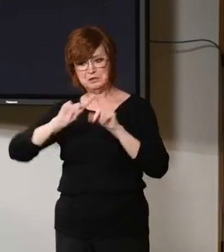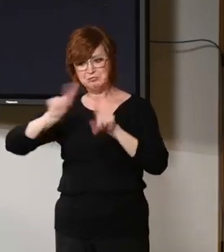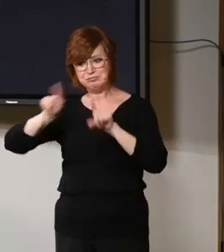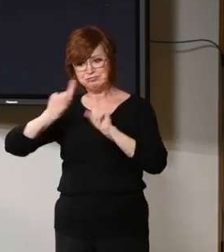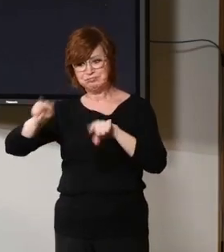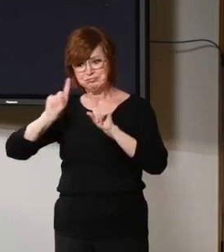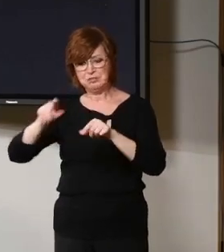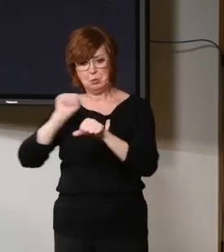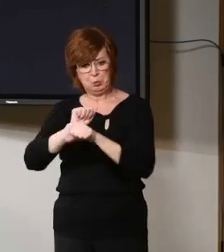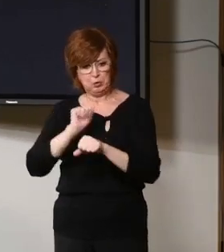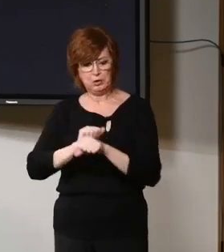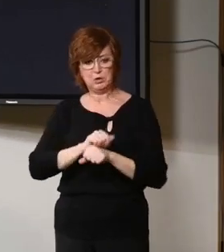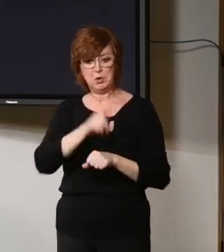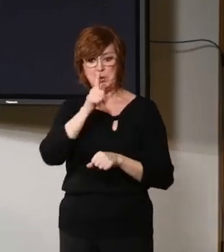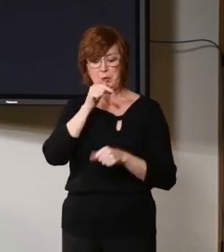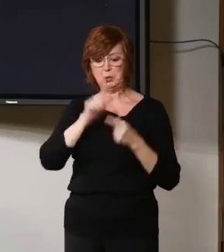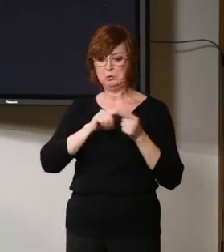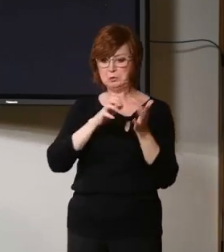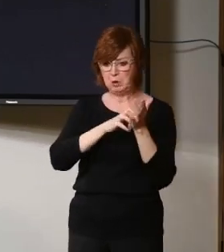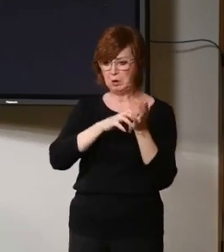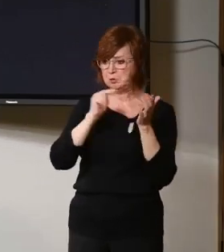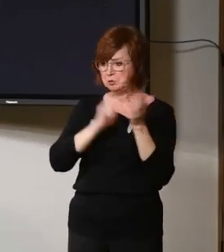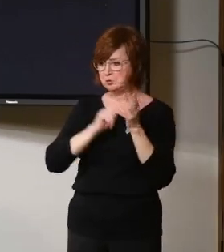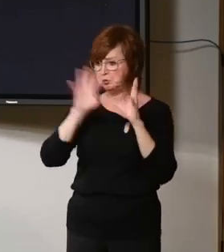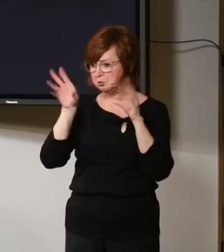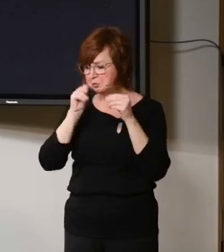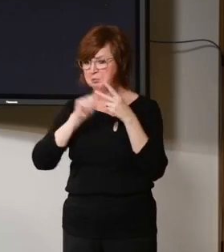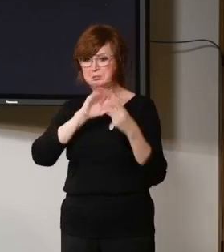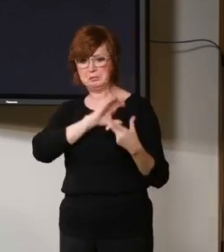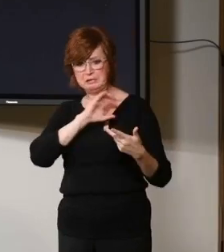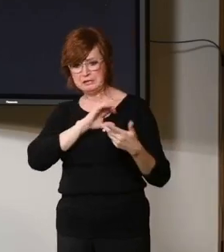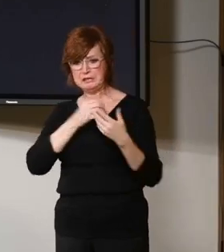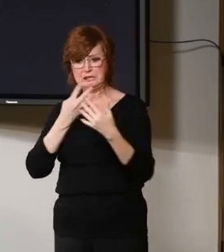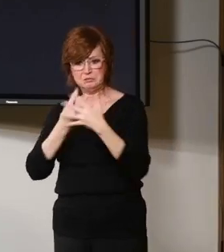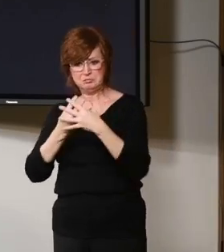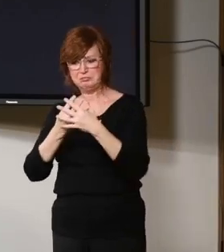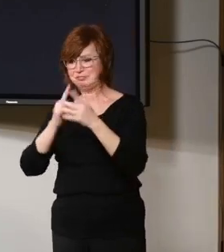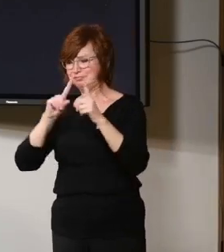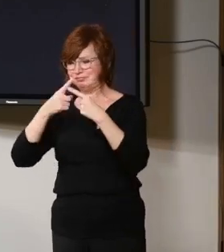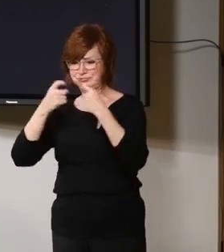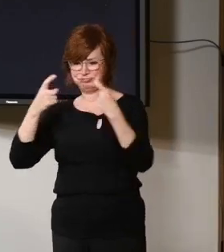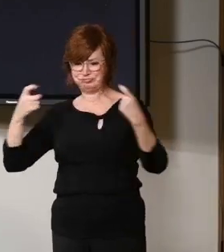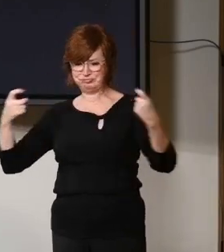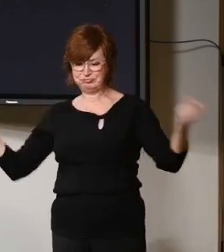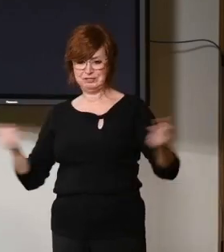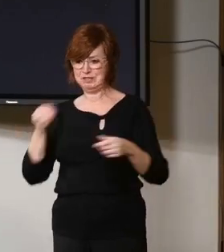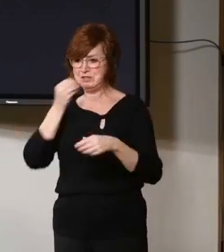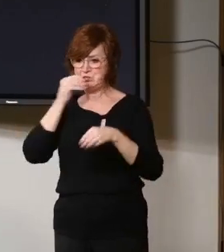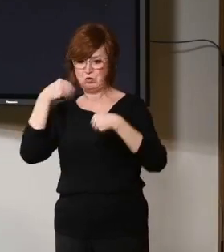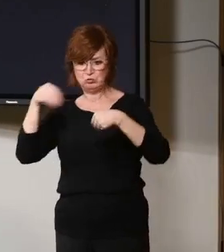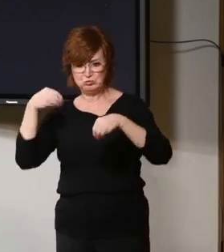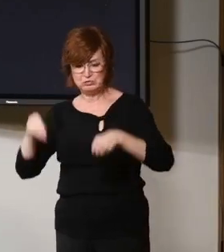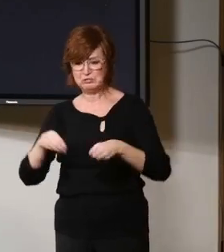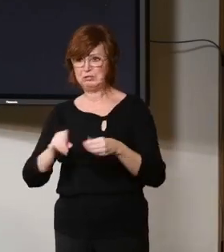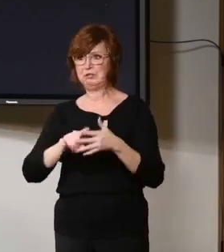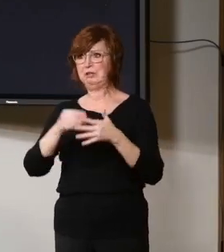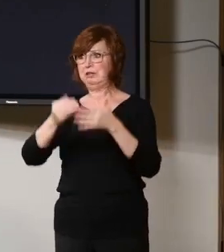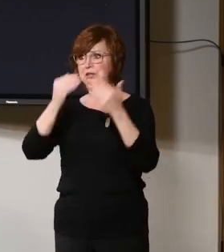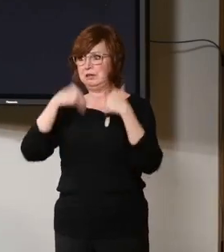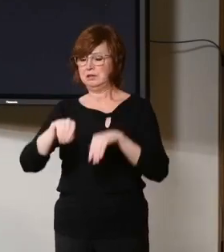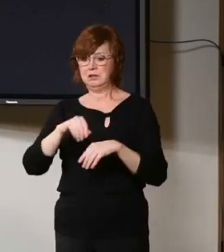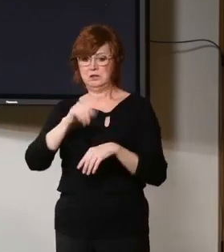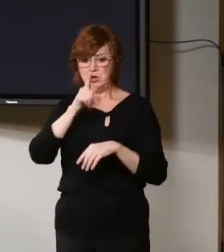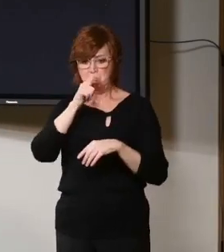includes people in healthcare, in other essential services, police, corrections, grocery stores, people who